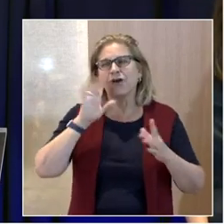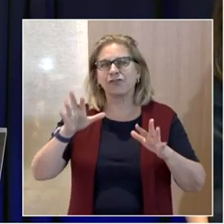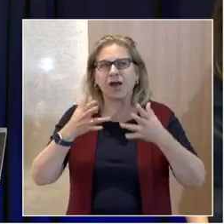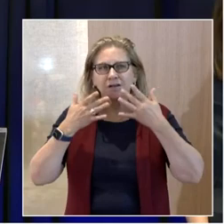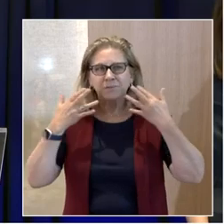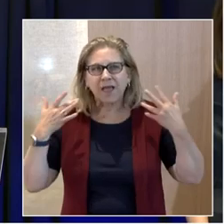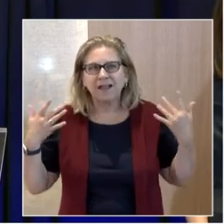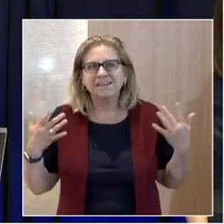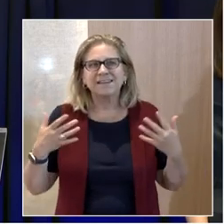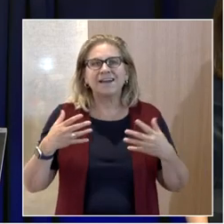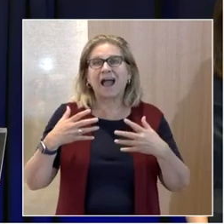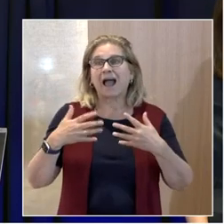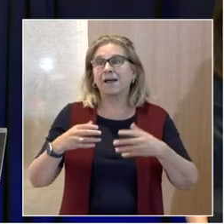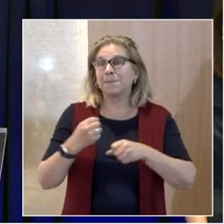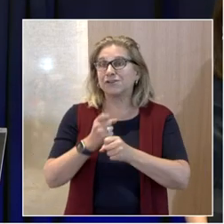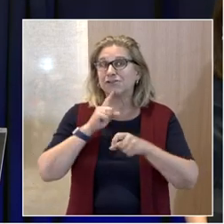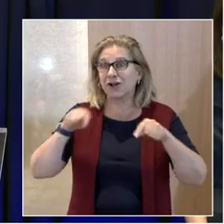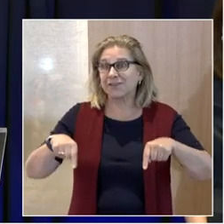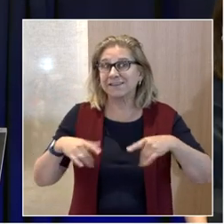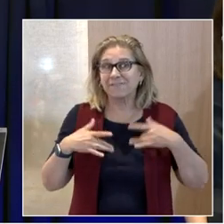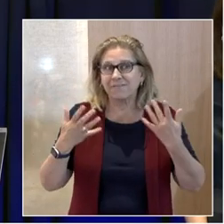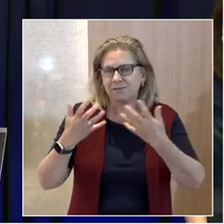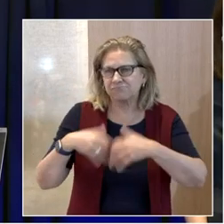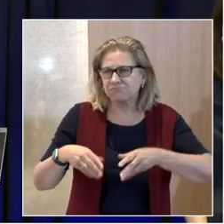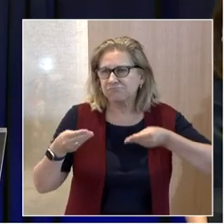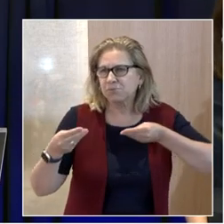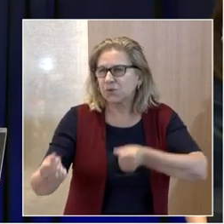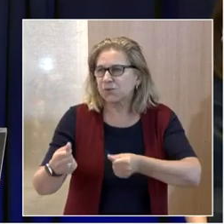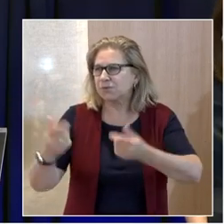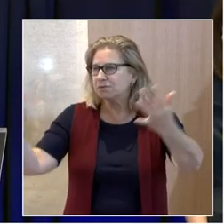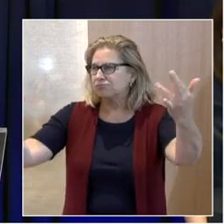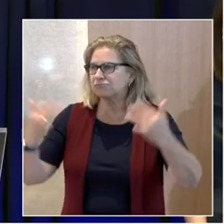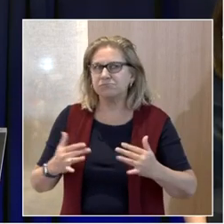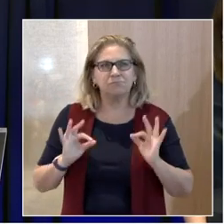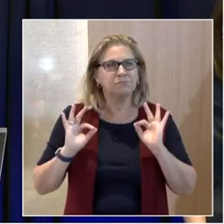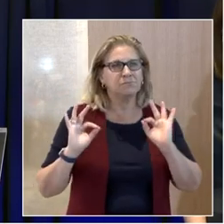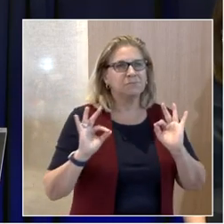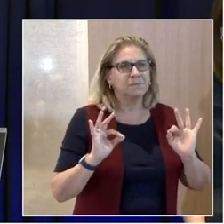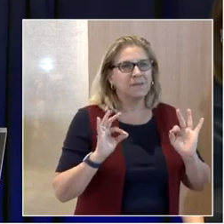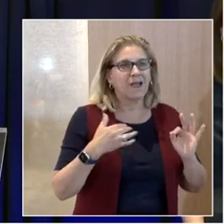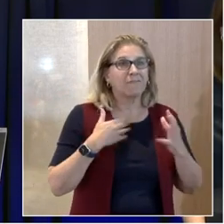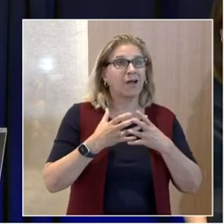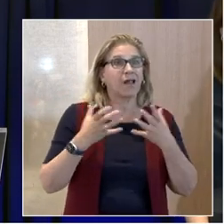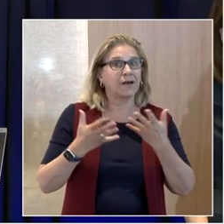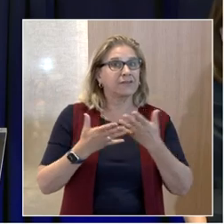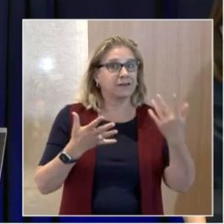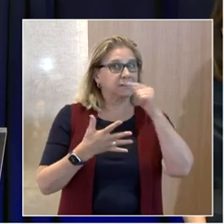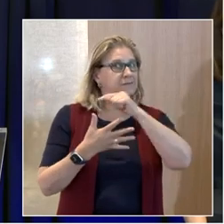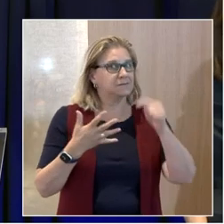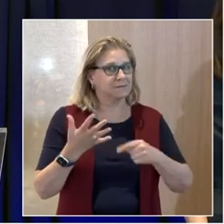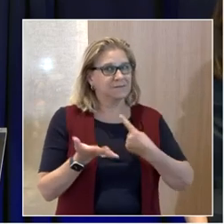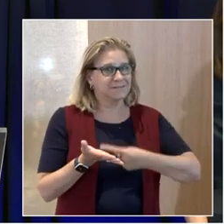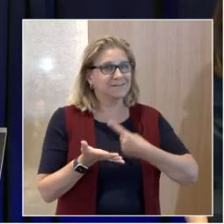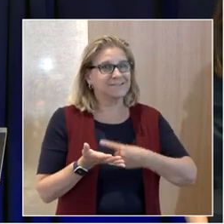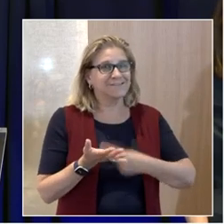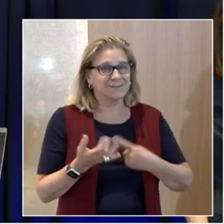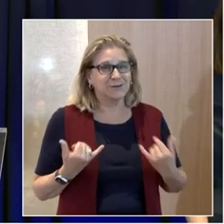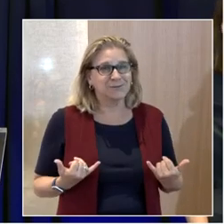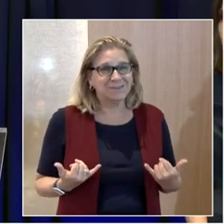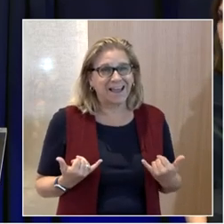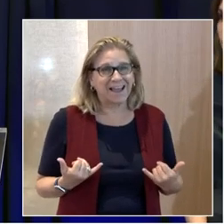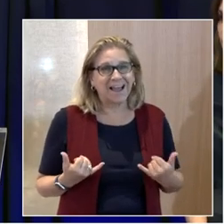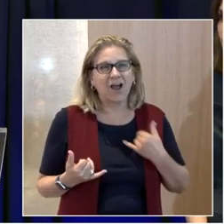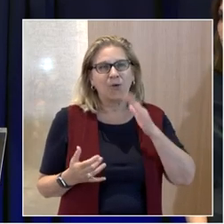you so much. Now, we have a lot that we want to cover on today's agenda. Today, you'll hear from some of our city leaders who are coming